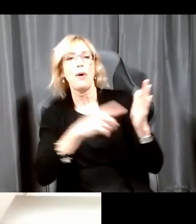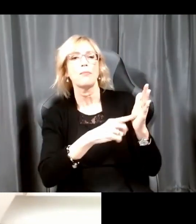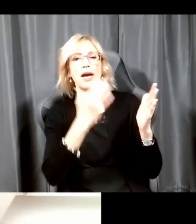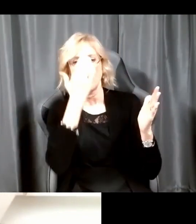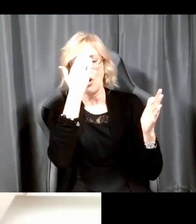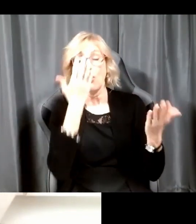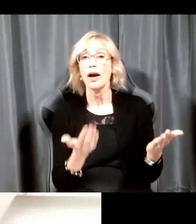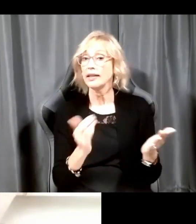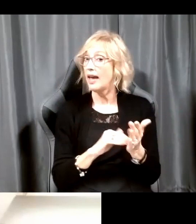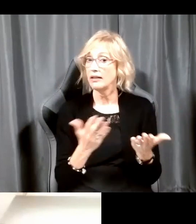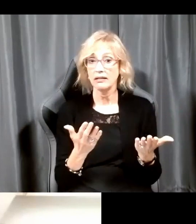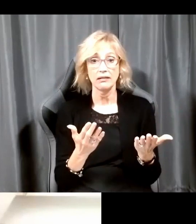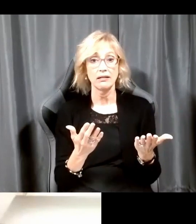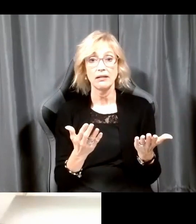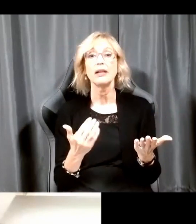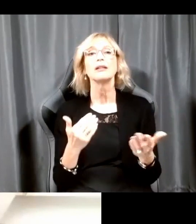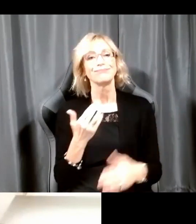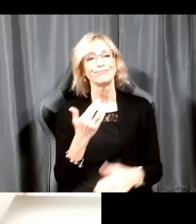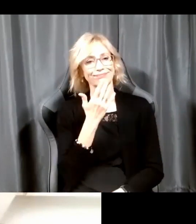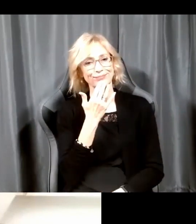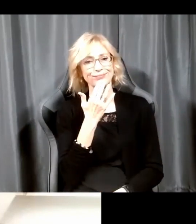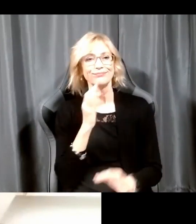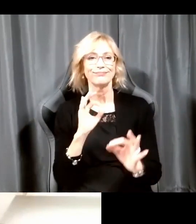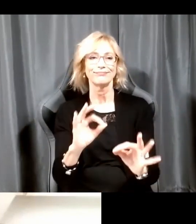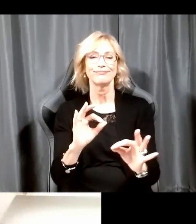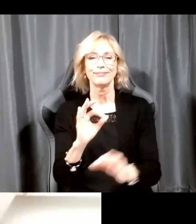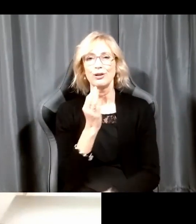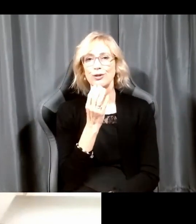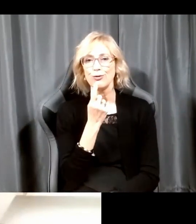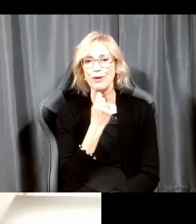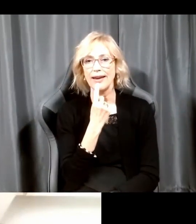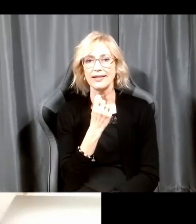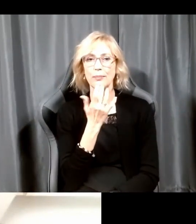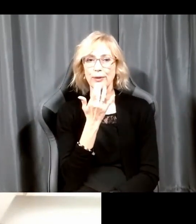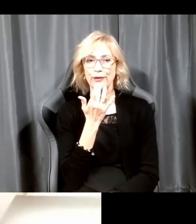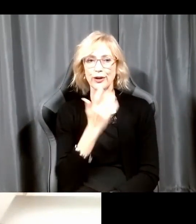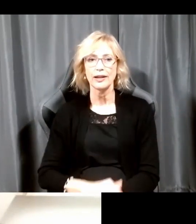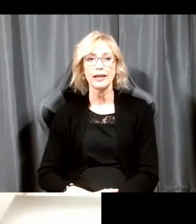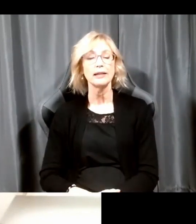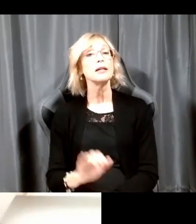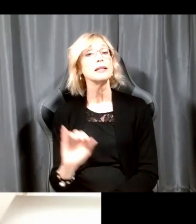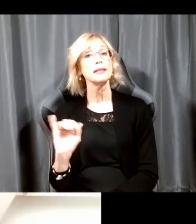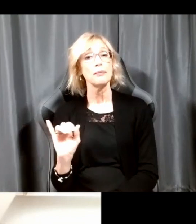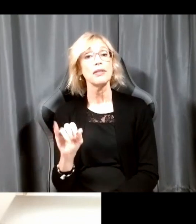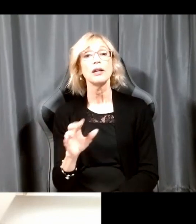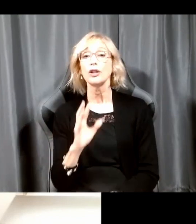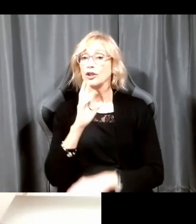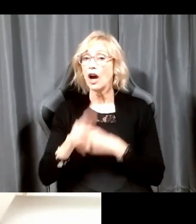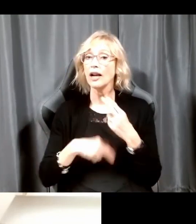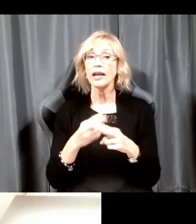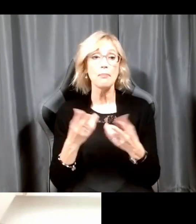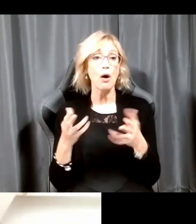then again, you have the color, a preferred color, right? The same thing with taking something else and you're talking about it, giving